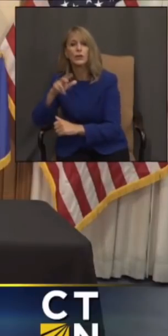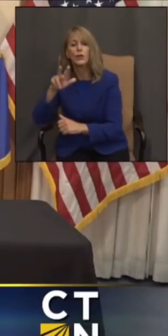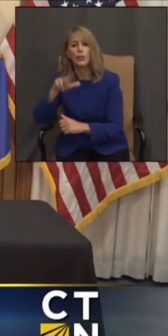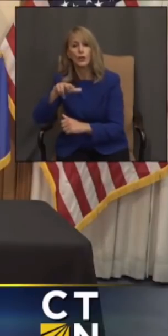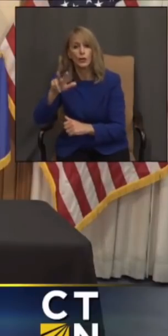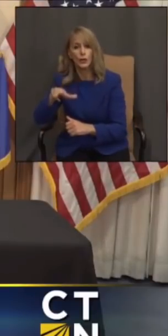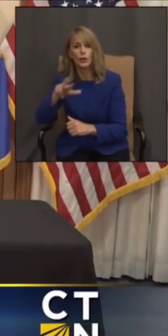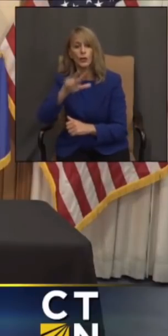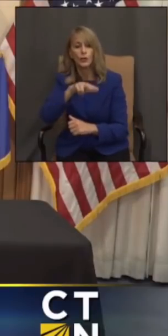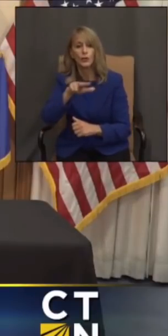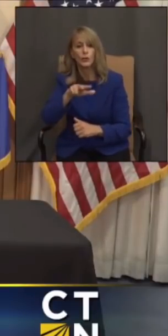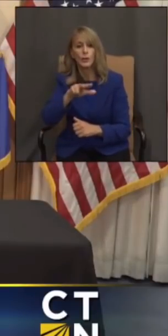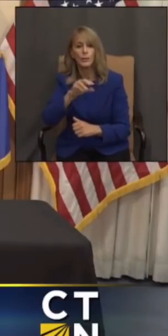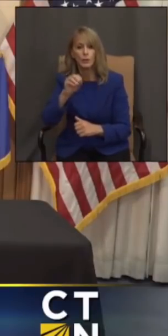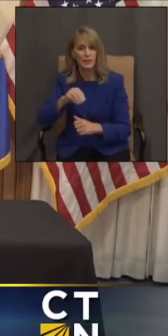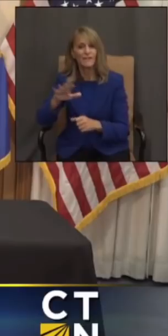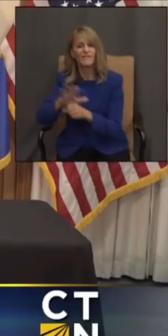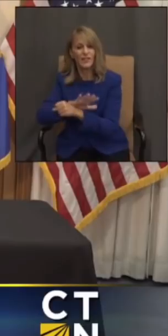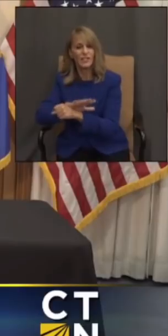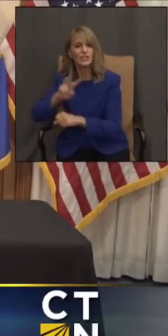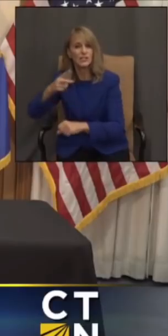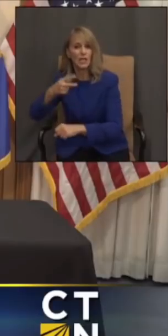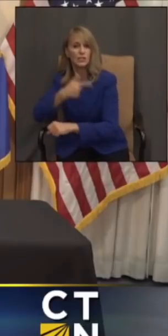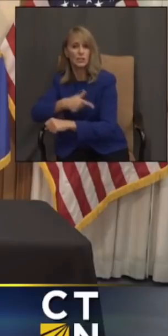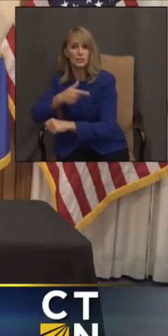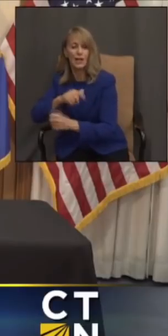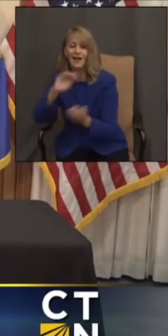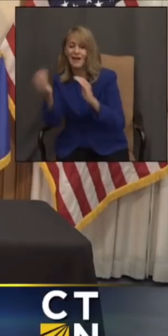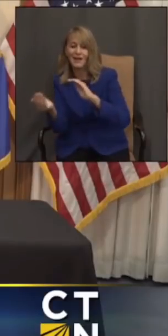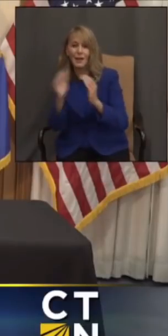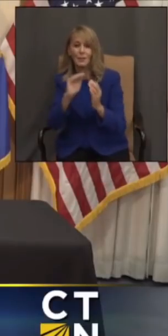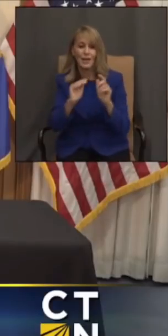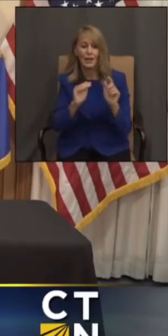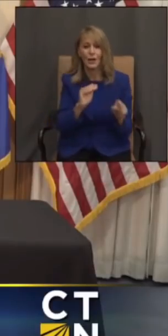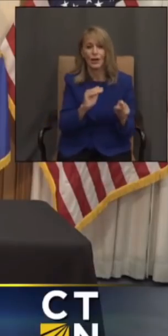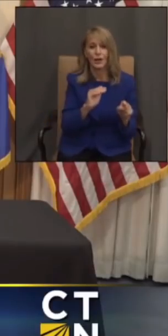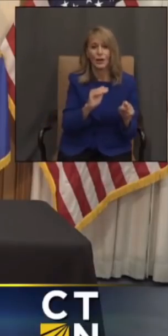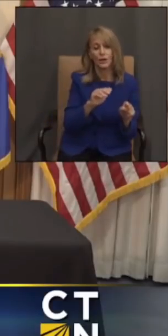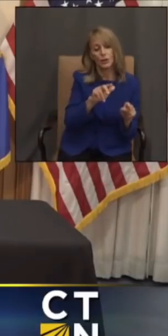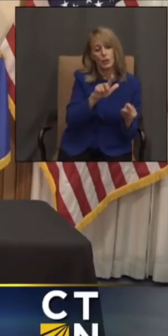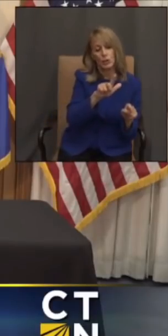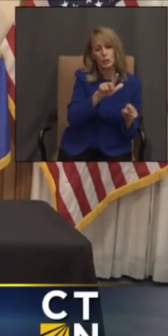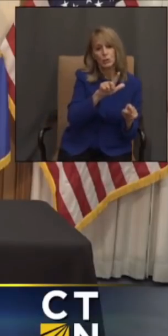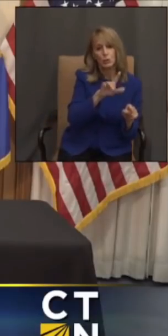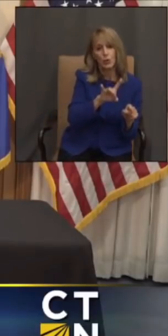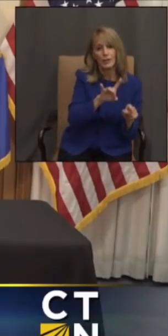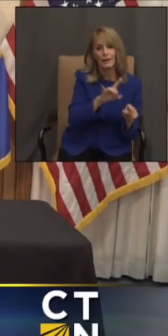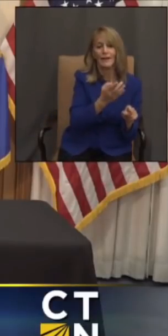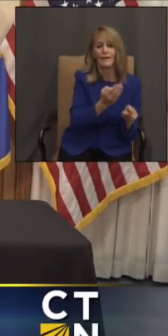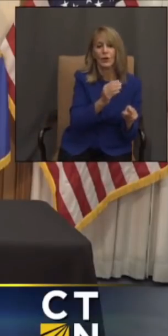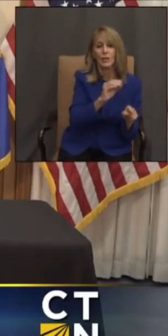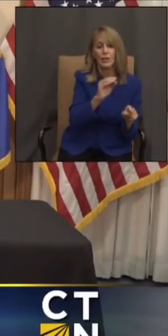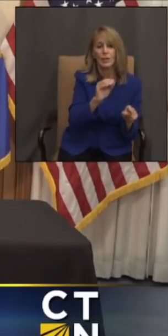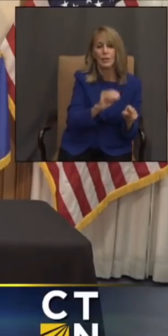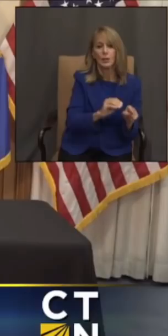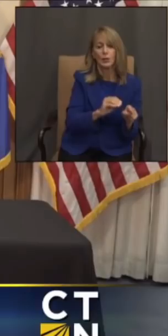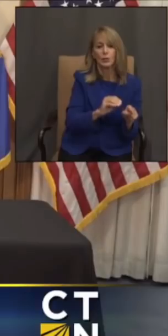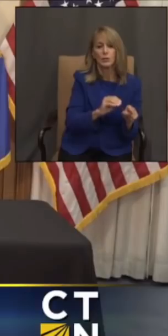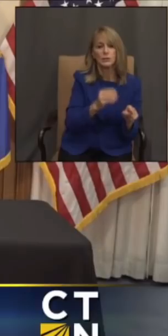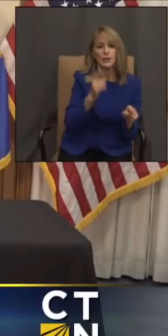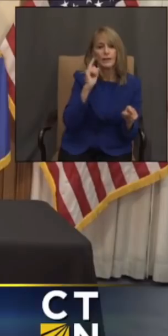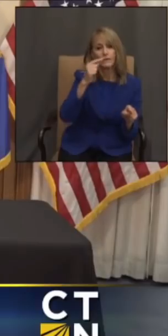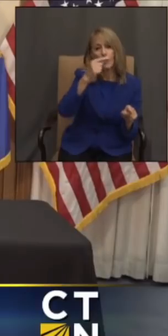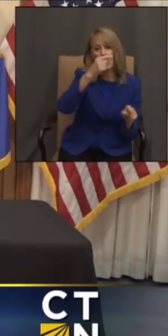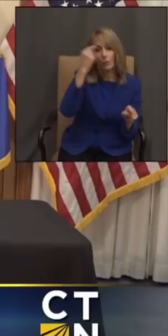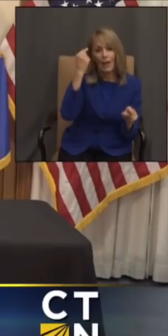almost 33% are fully vaccinated. This compares to roughly rates of 28 and 14% for